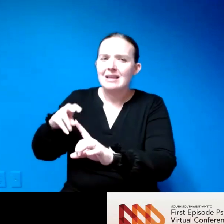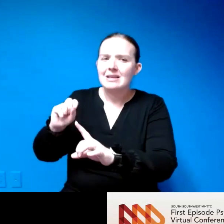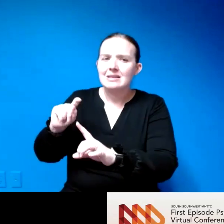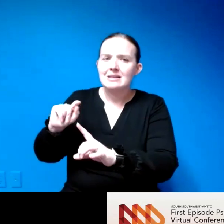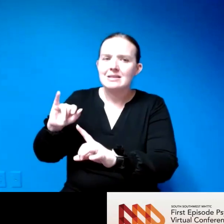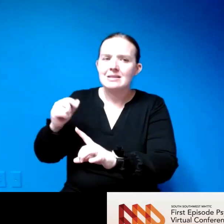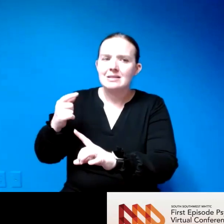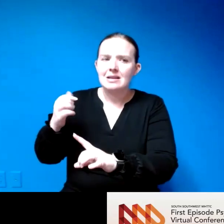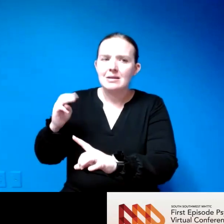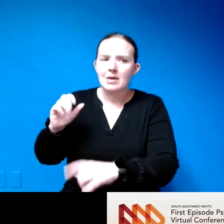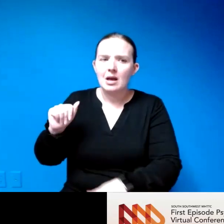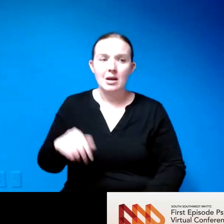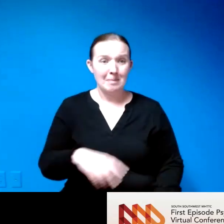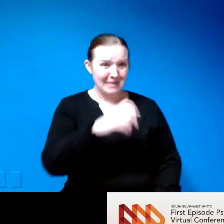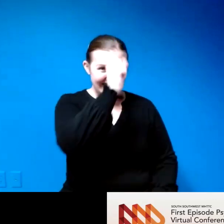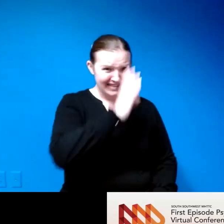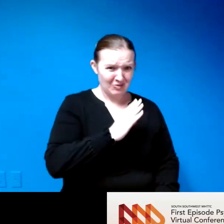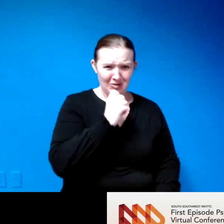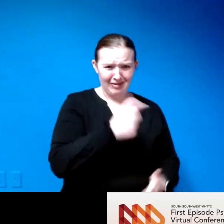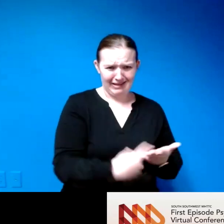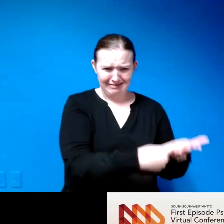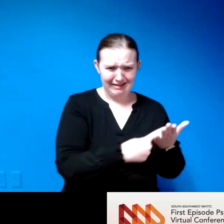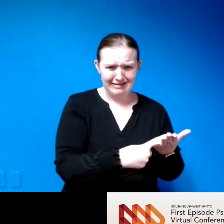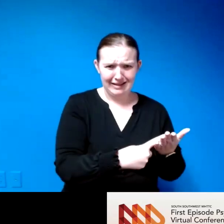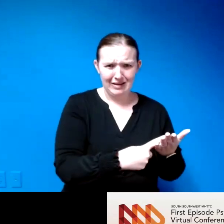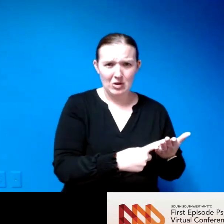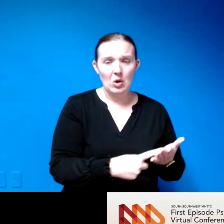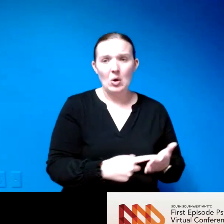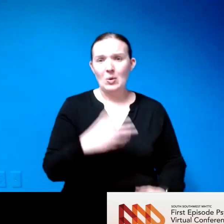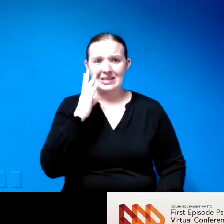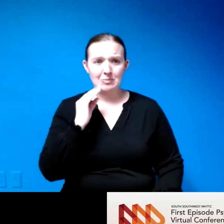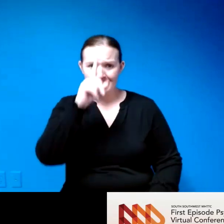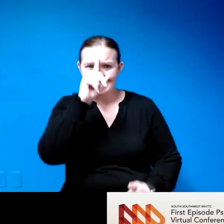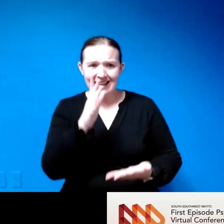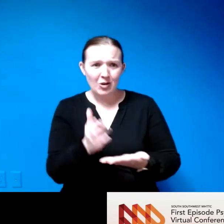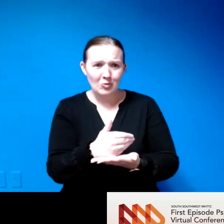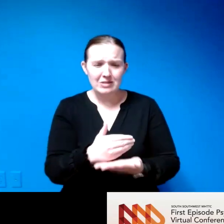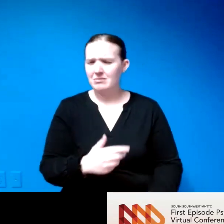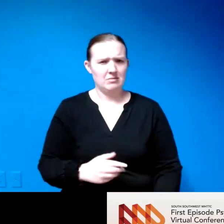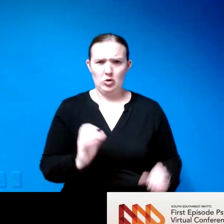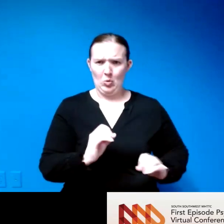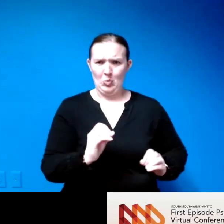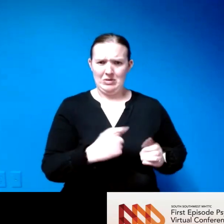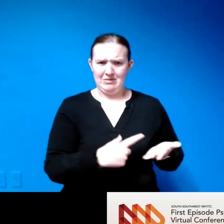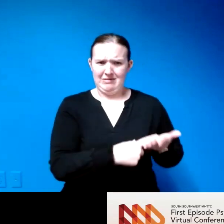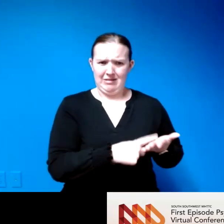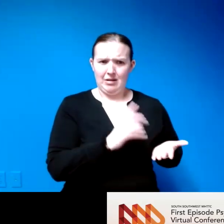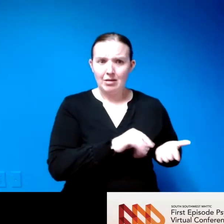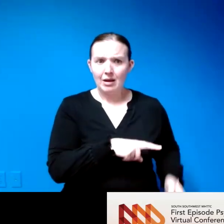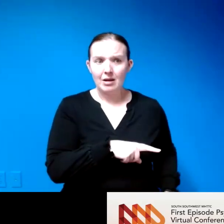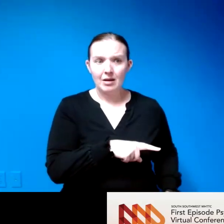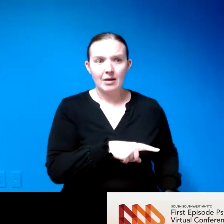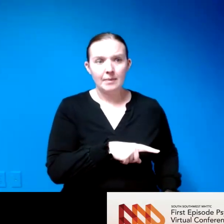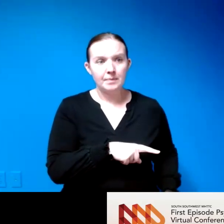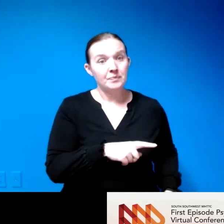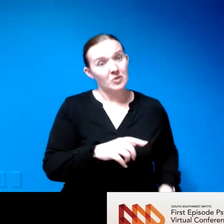nobody's talking about schizophrenia. Nobody's talking about the experience of psychosis. And that is something that it's a lot of work that needs to